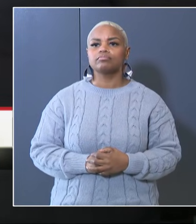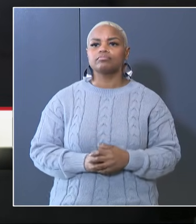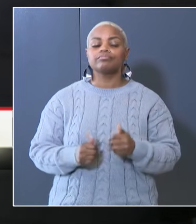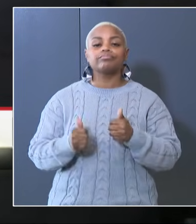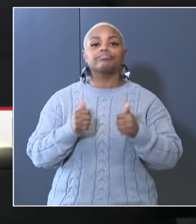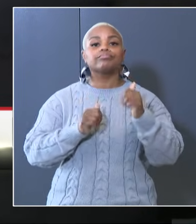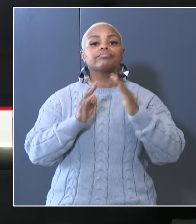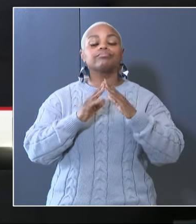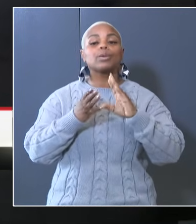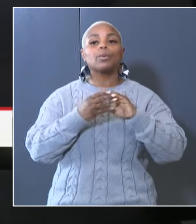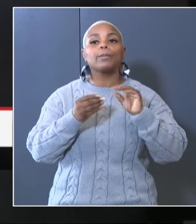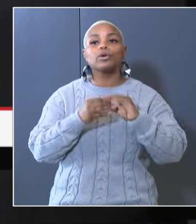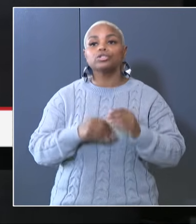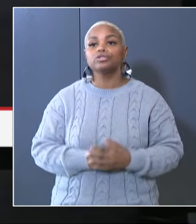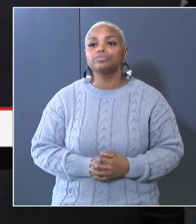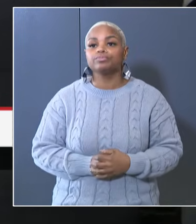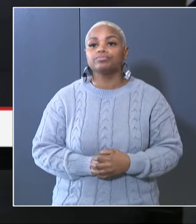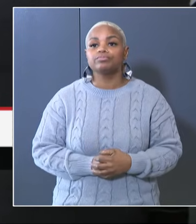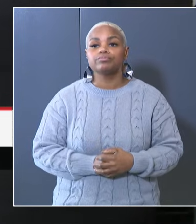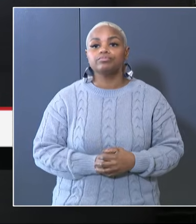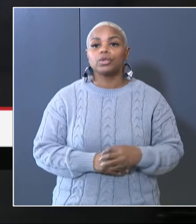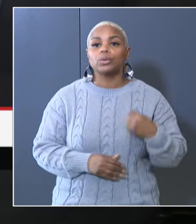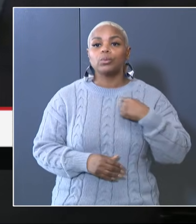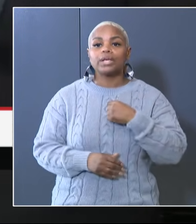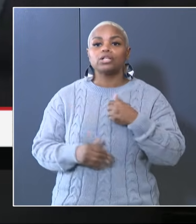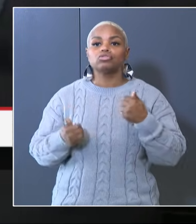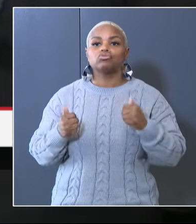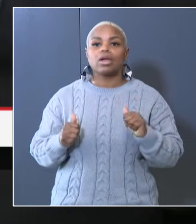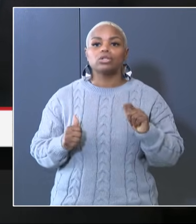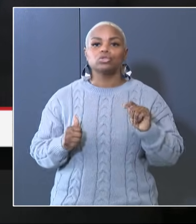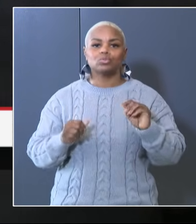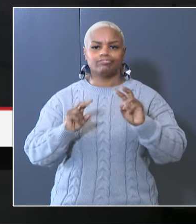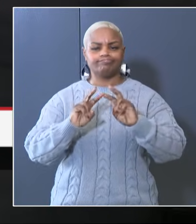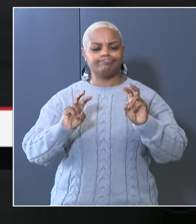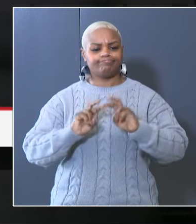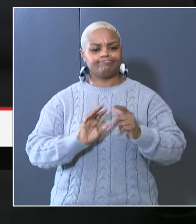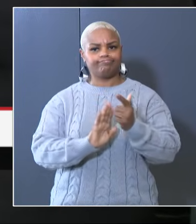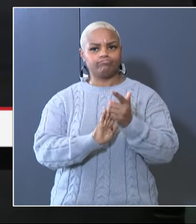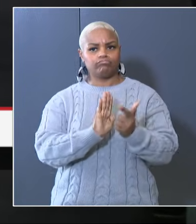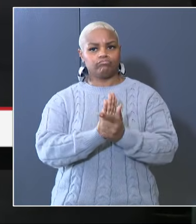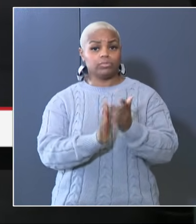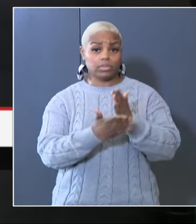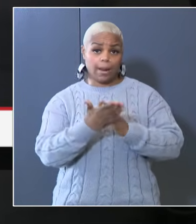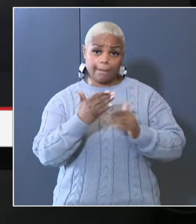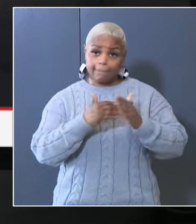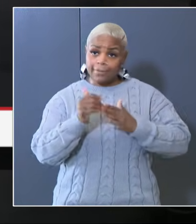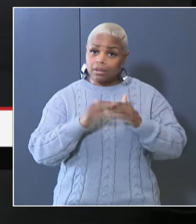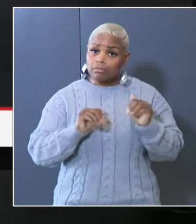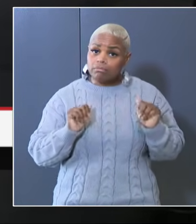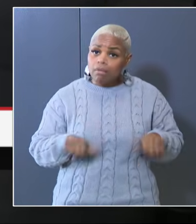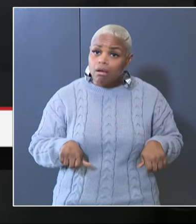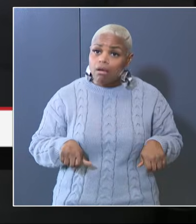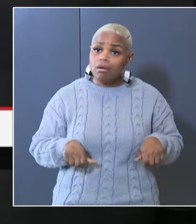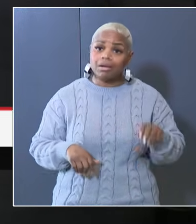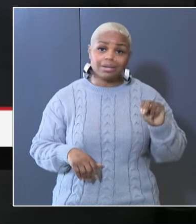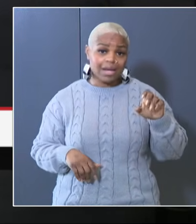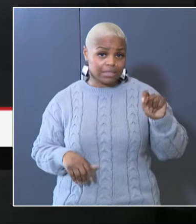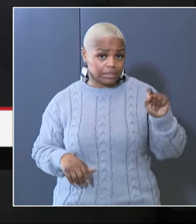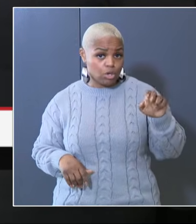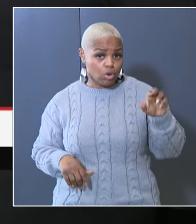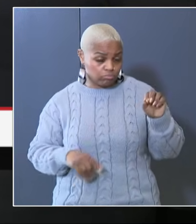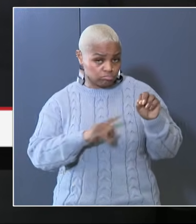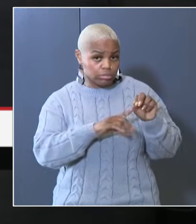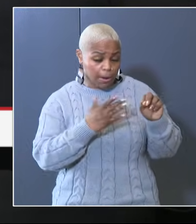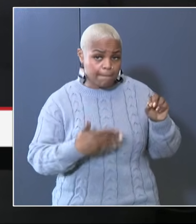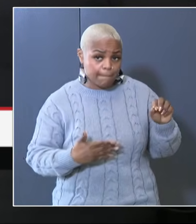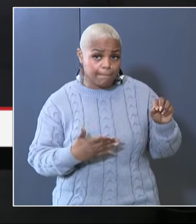amending those. There's some buildings that they apply to that you simply cannot make net zero. You can get almost there, but you can't get all the way there. Concurrent